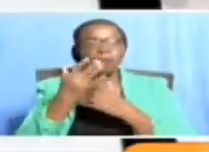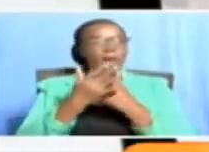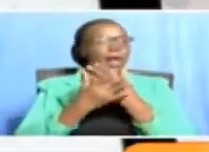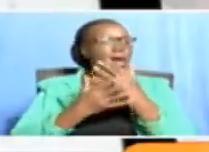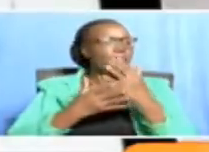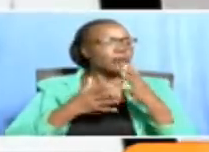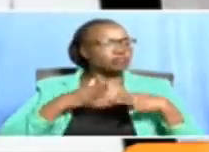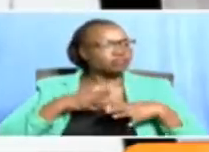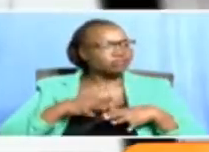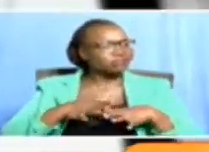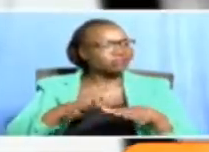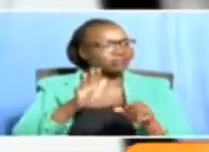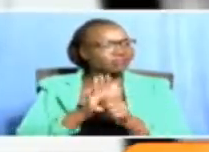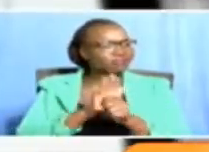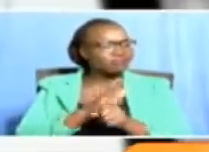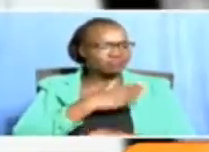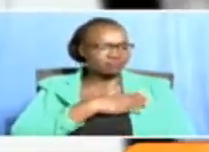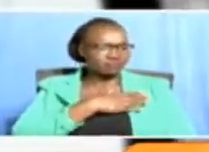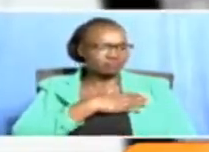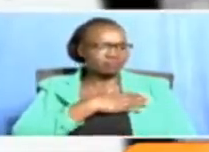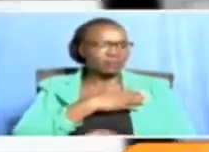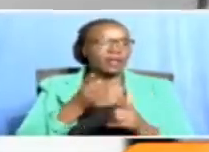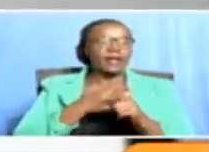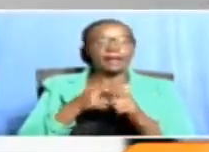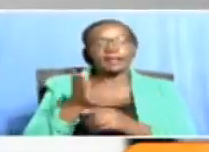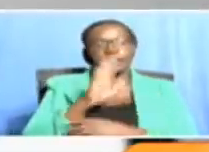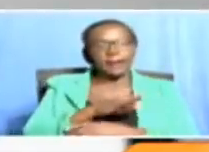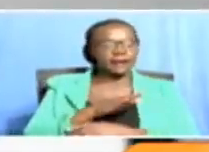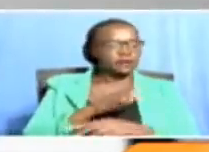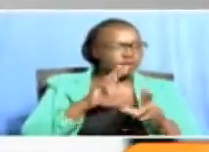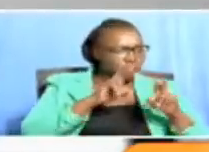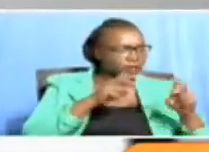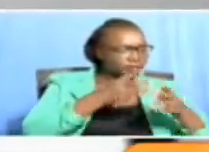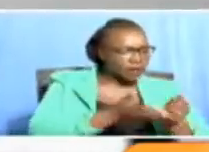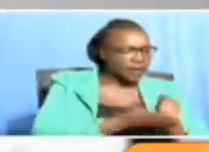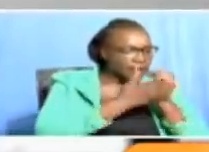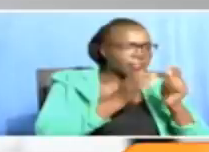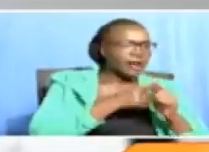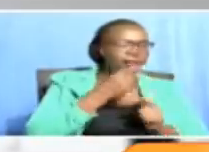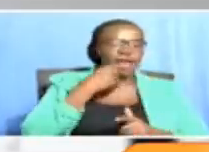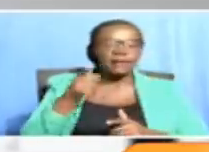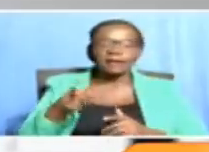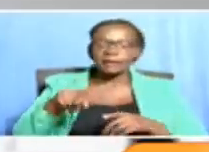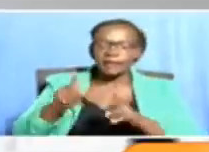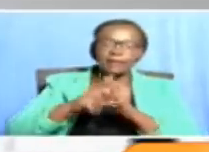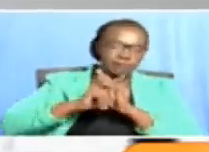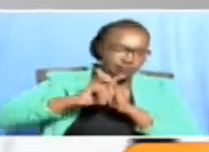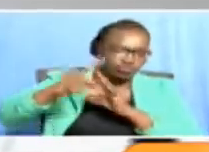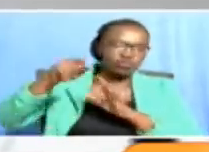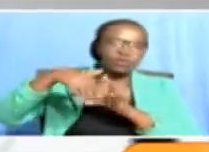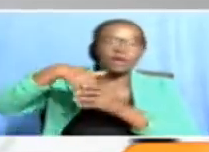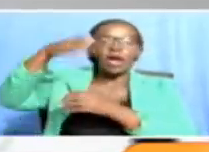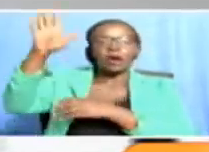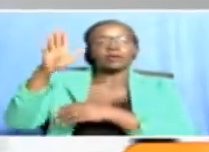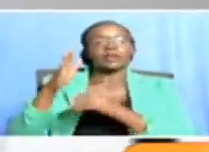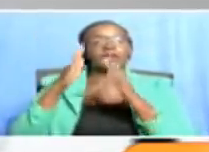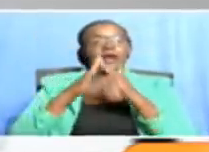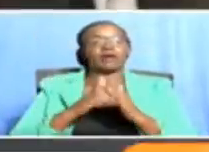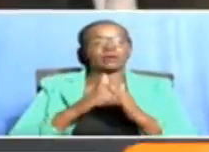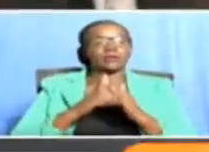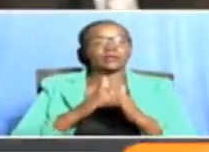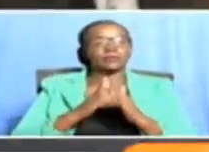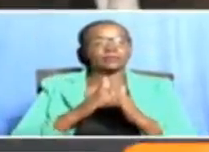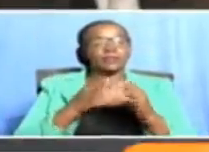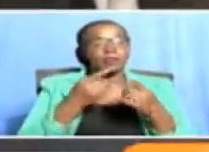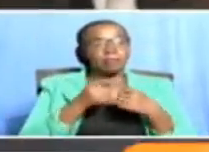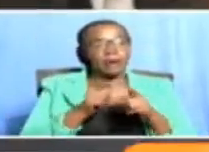states that she got back to her room to seek help through her phone, only for Irungu to rush outside to Kasaine's house. But even so, the